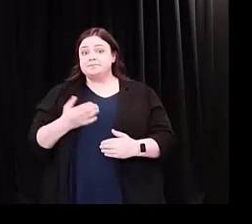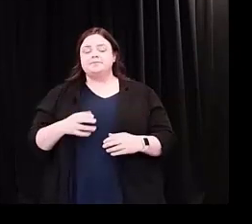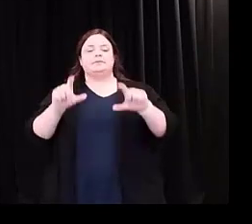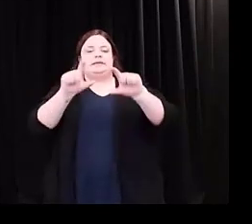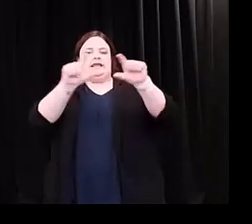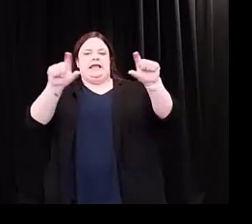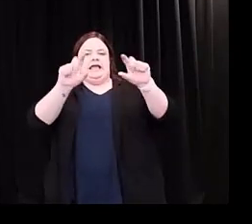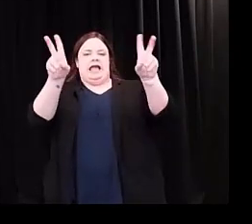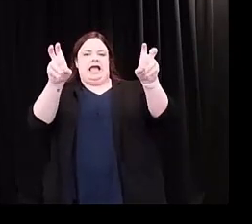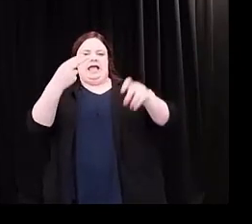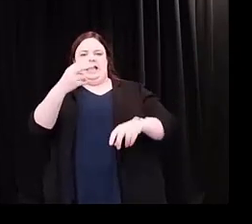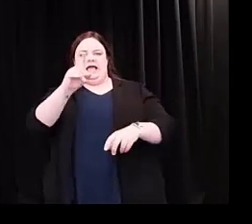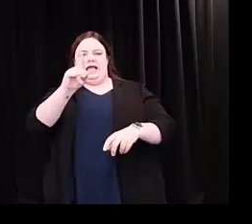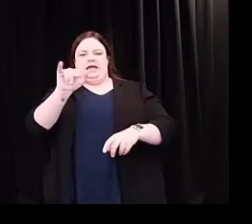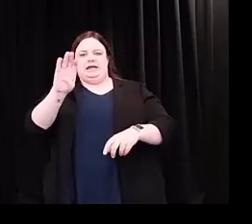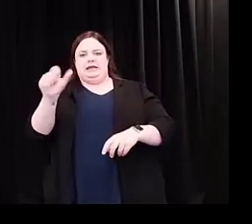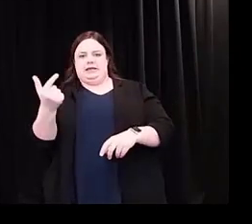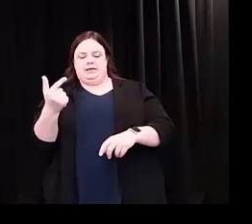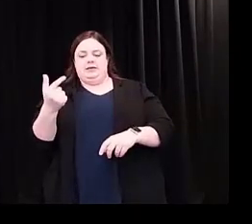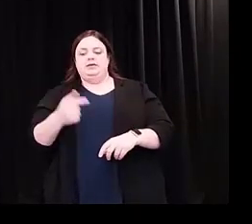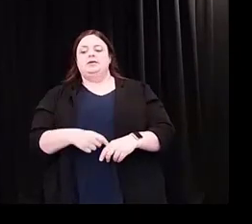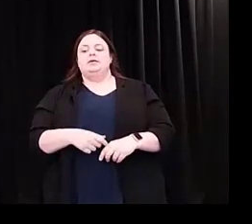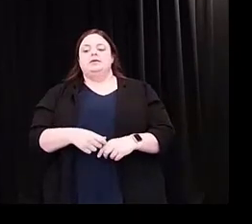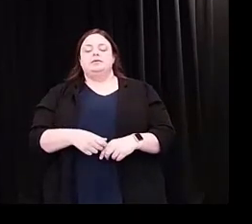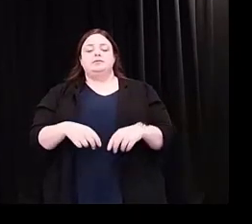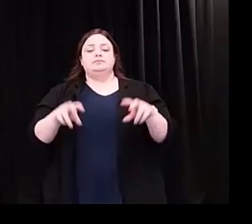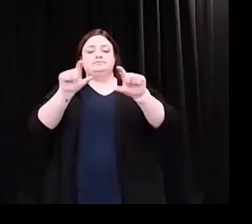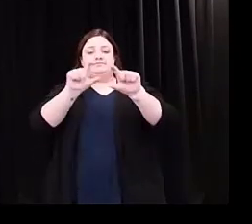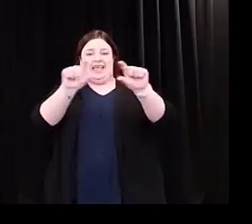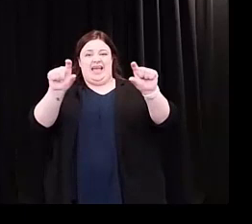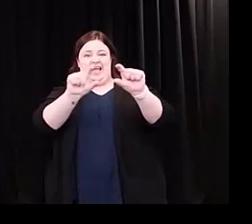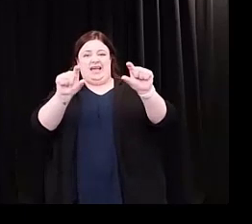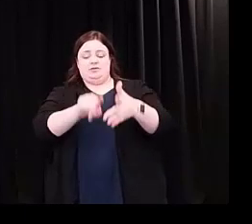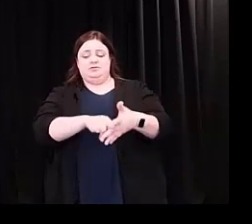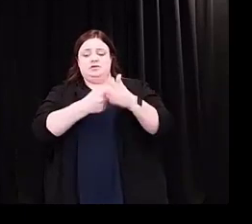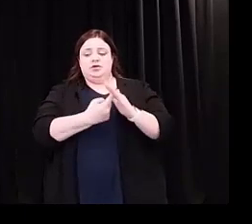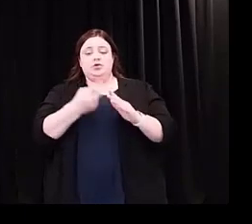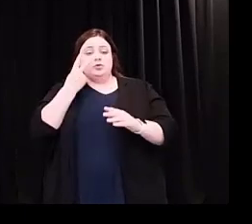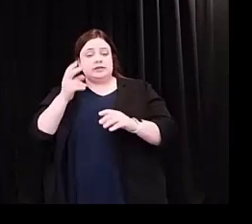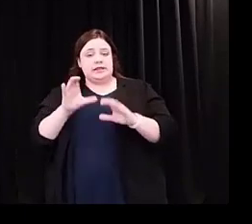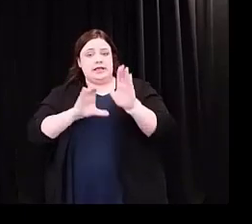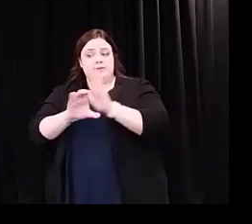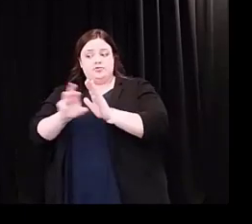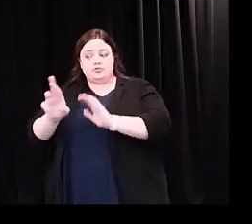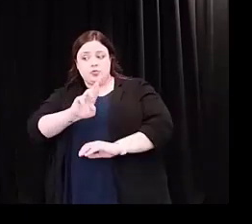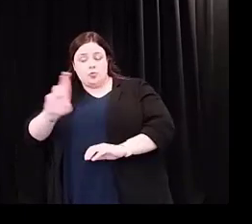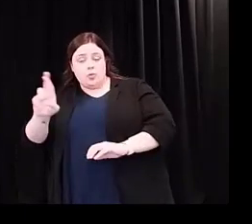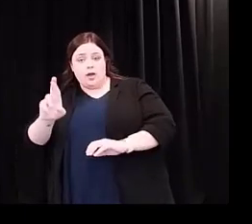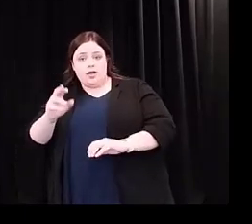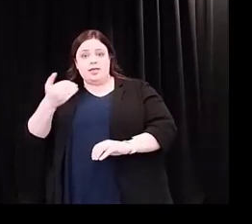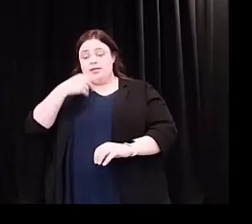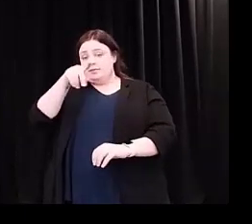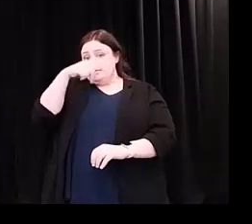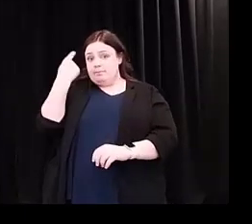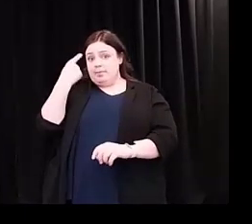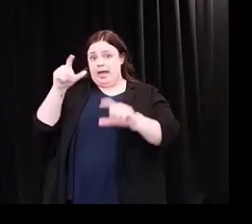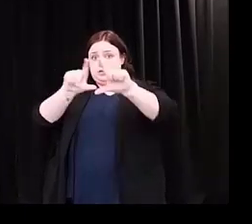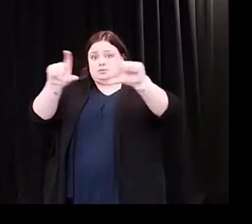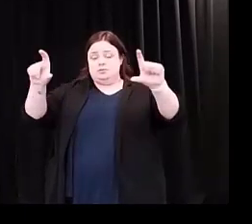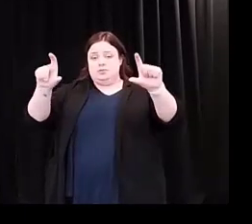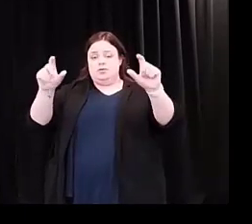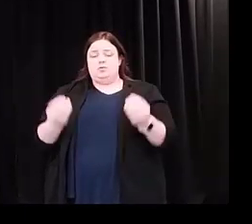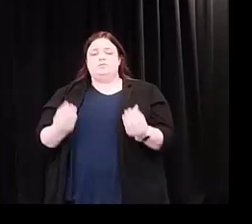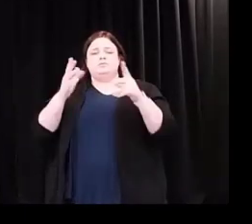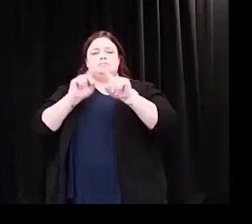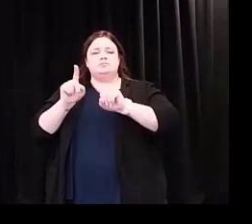So this is our head start. On this screen, we're seeing our image on the right-hand side that has the black text with